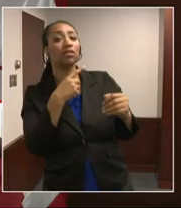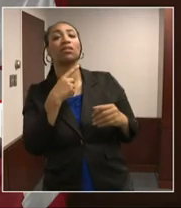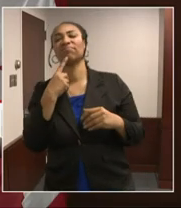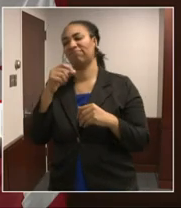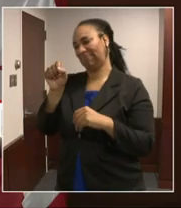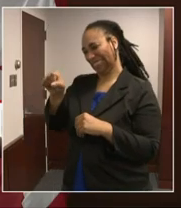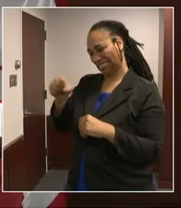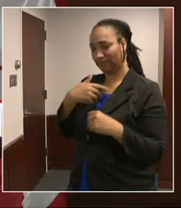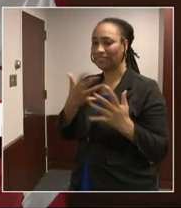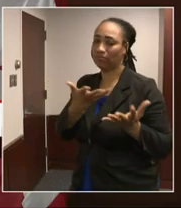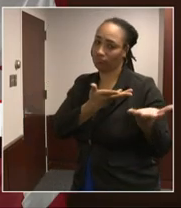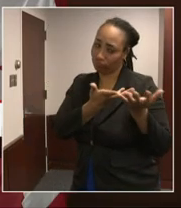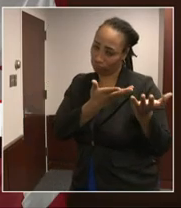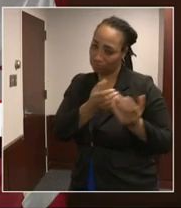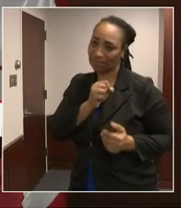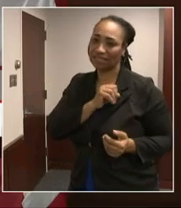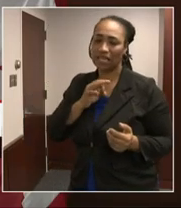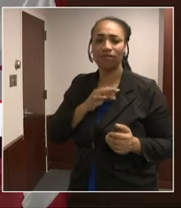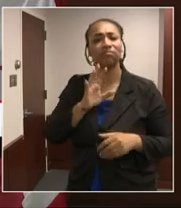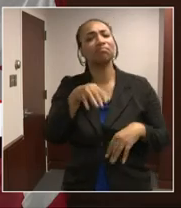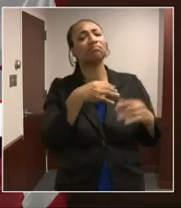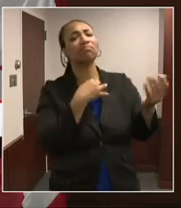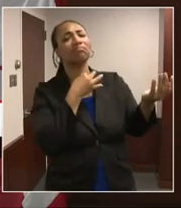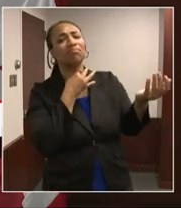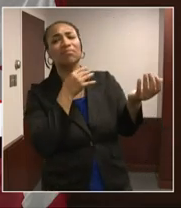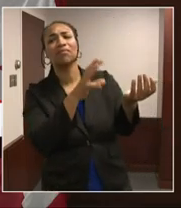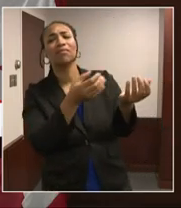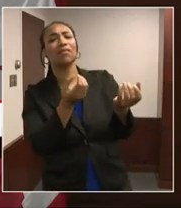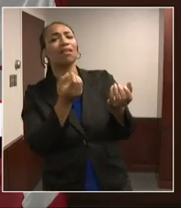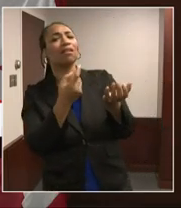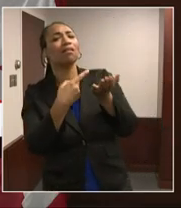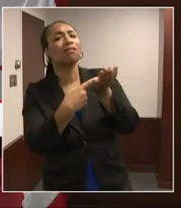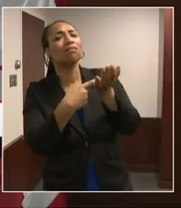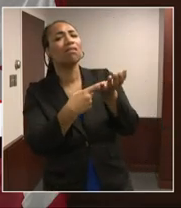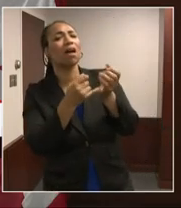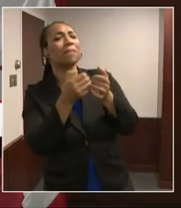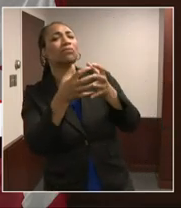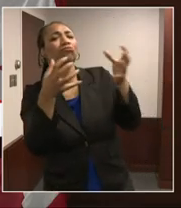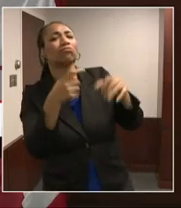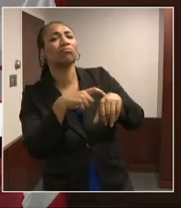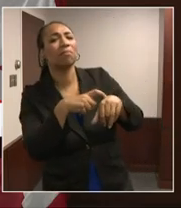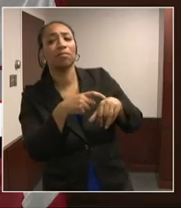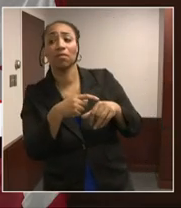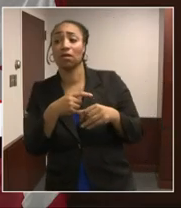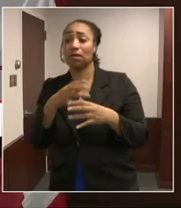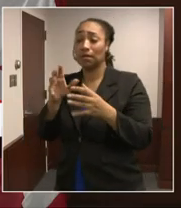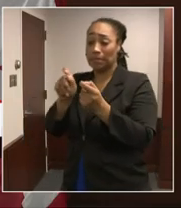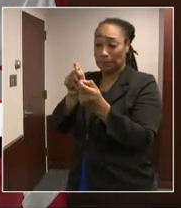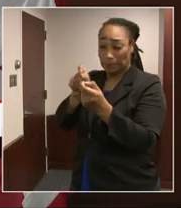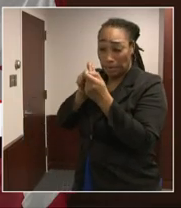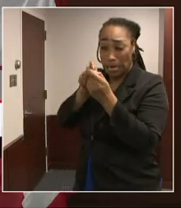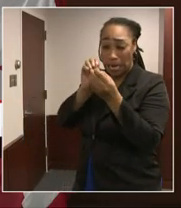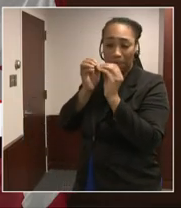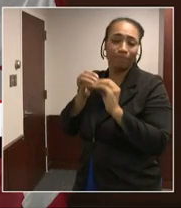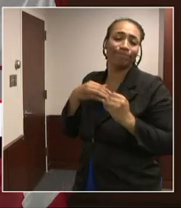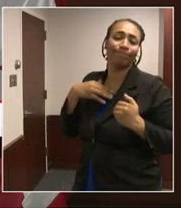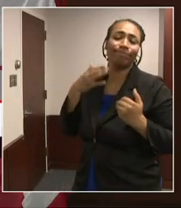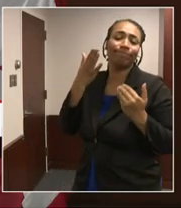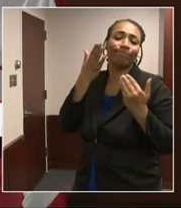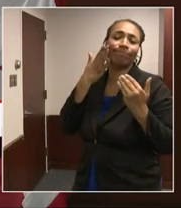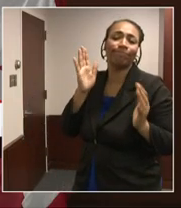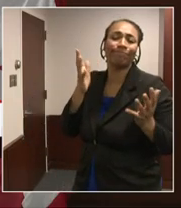like you have a line of communication to the White House that feels reliable and like they answer when you call? Yes.